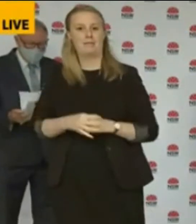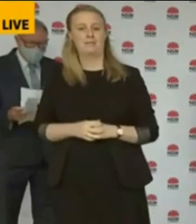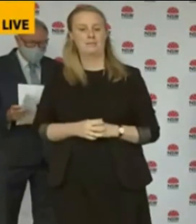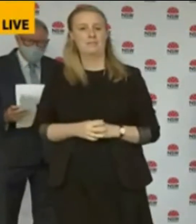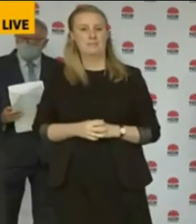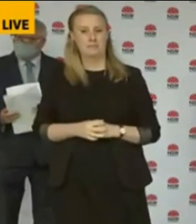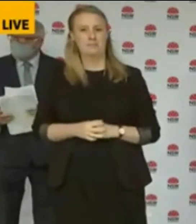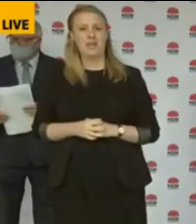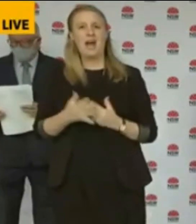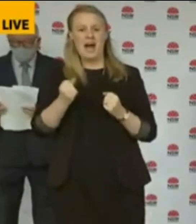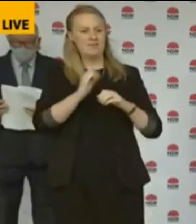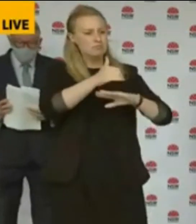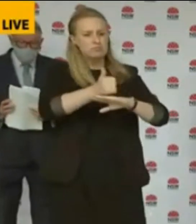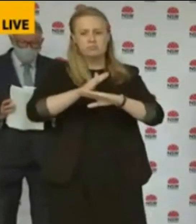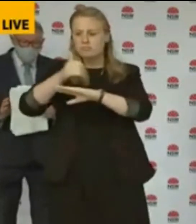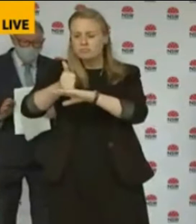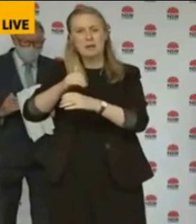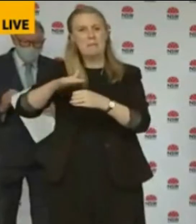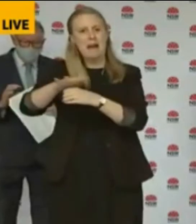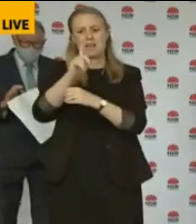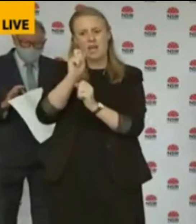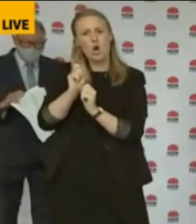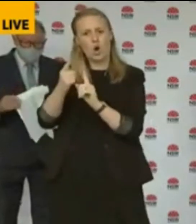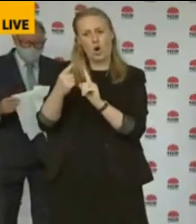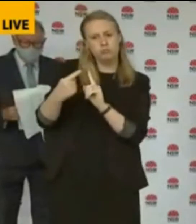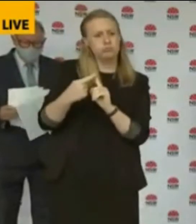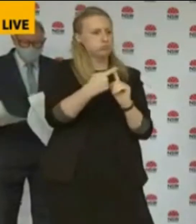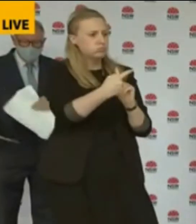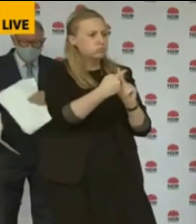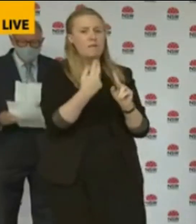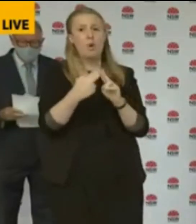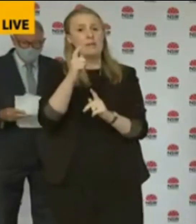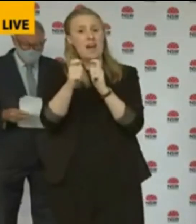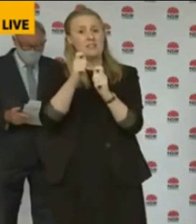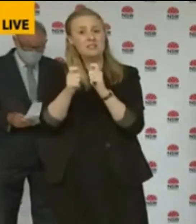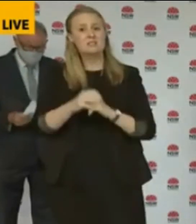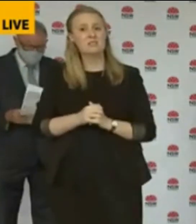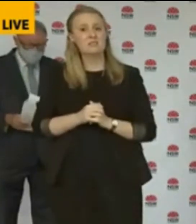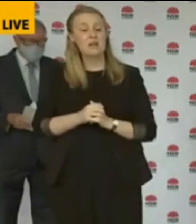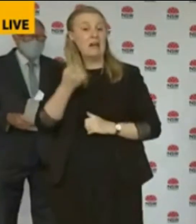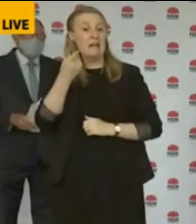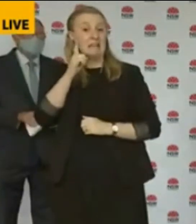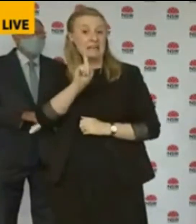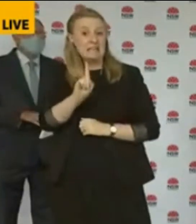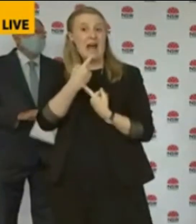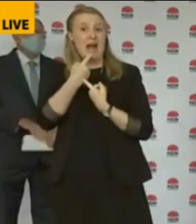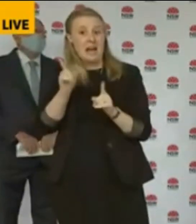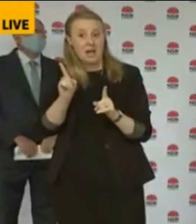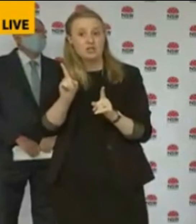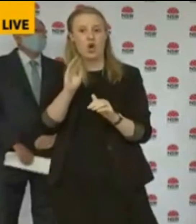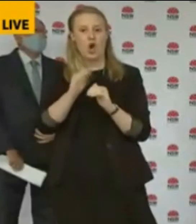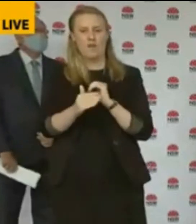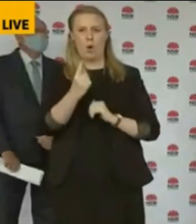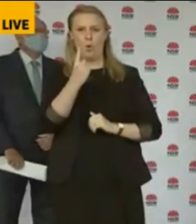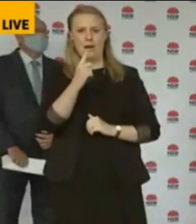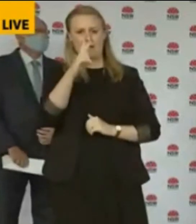announced that an 18-year-old male from Sydney had travelled out to the Central West, places like Orange, Nyngan and Broken Hill, within hours. We